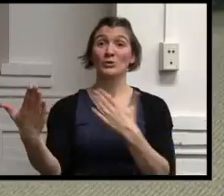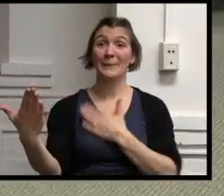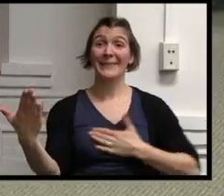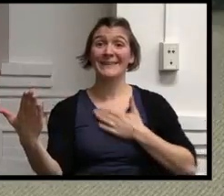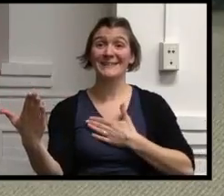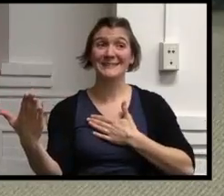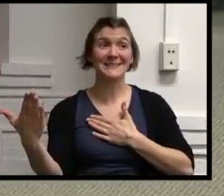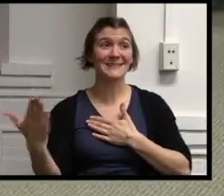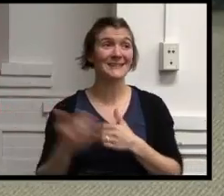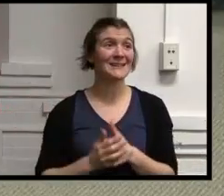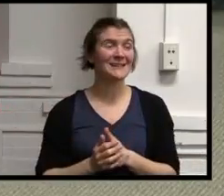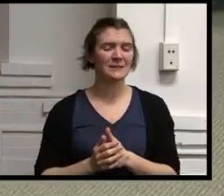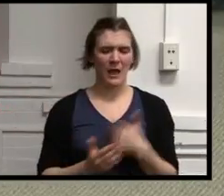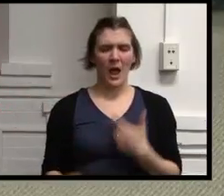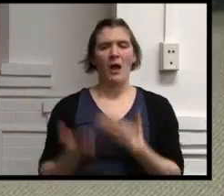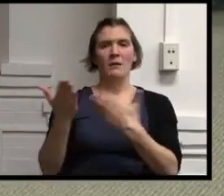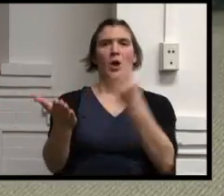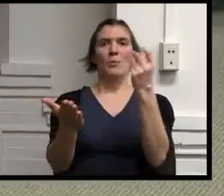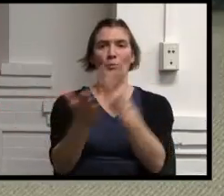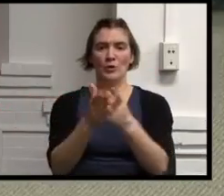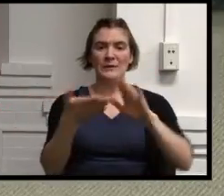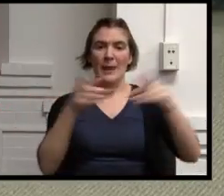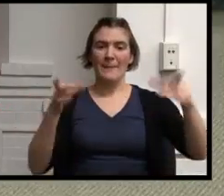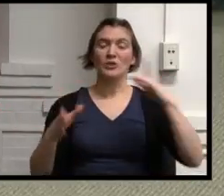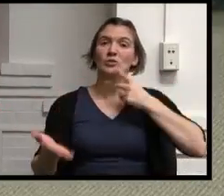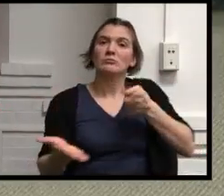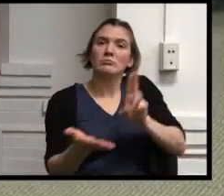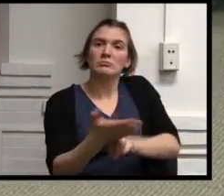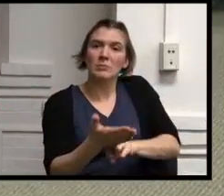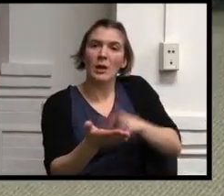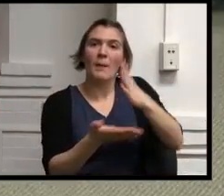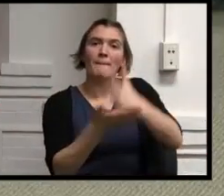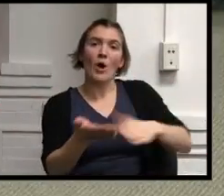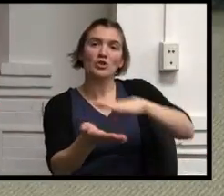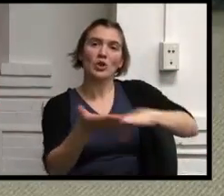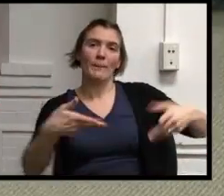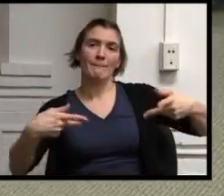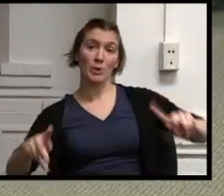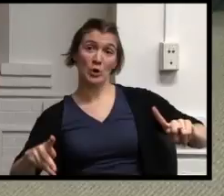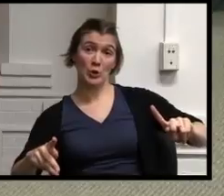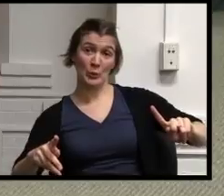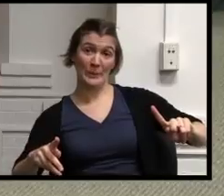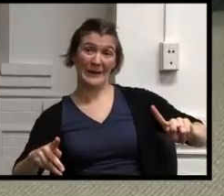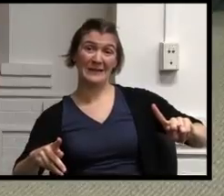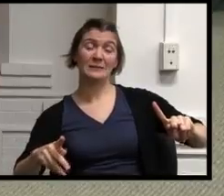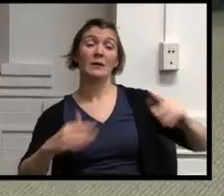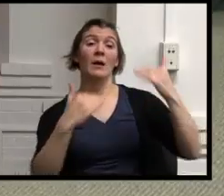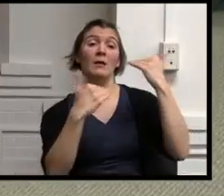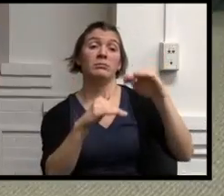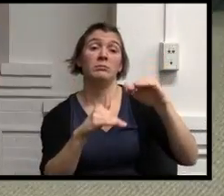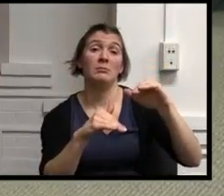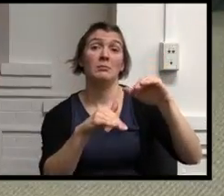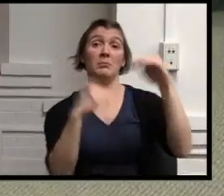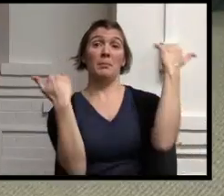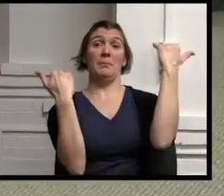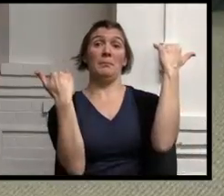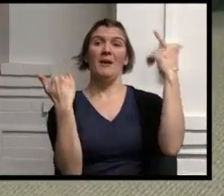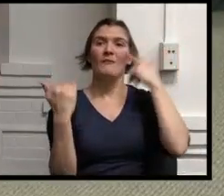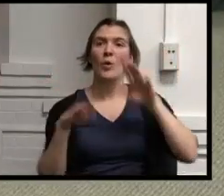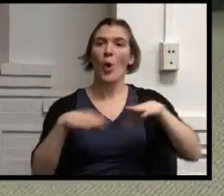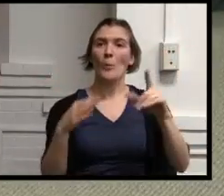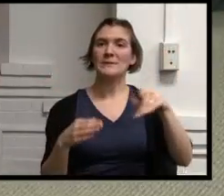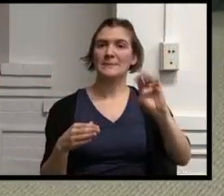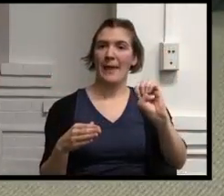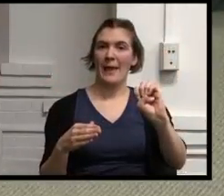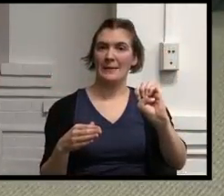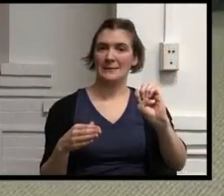please? To authorize the town manager to sign a partial release of the grant of restriction and open space easement